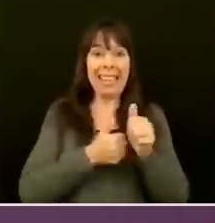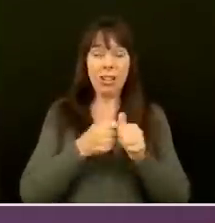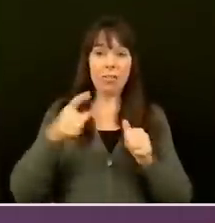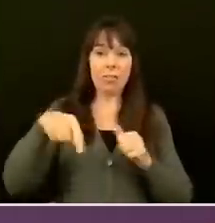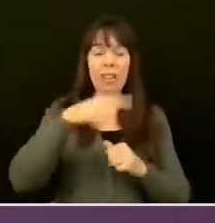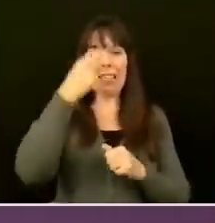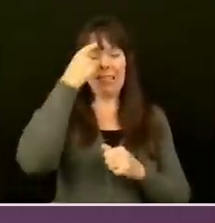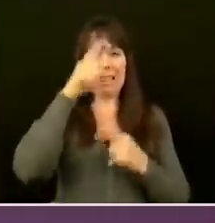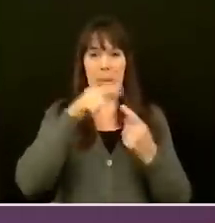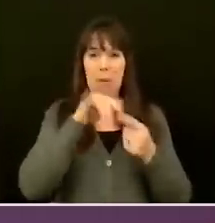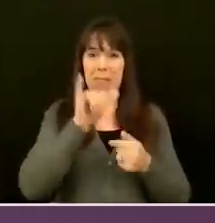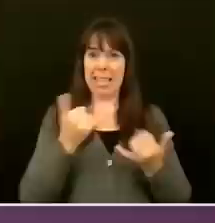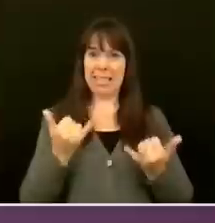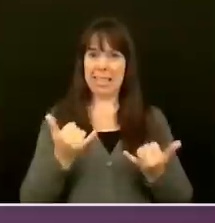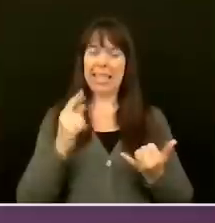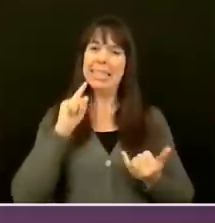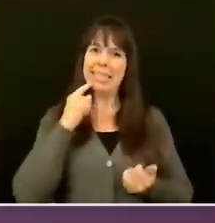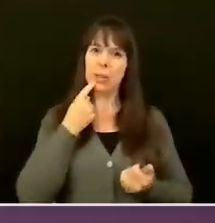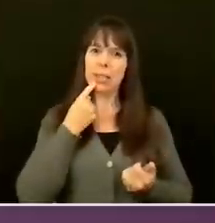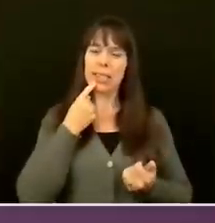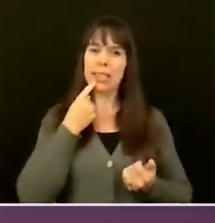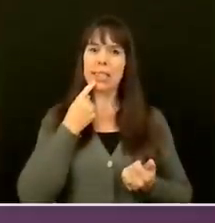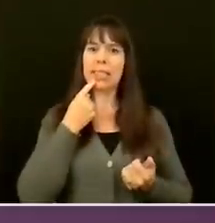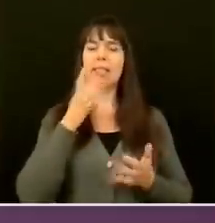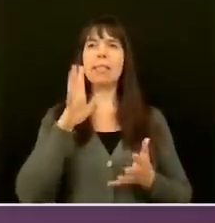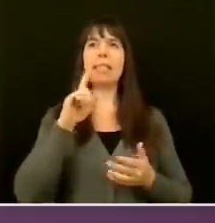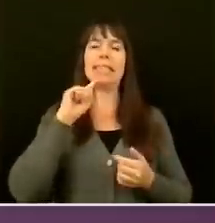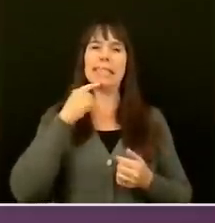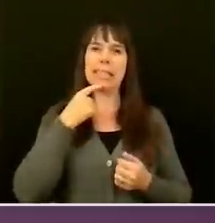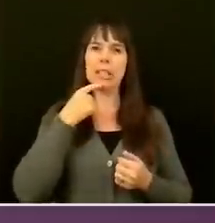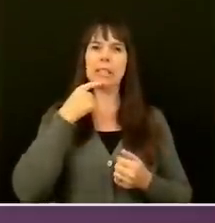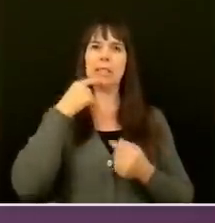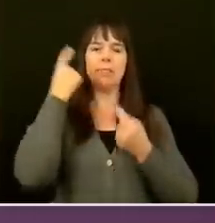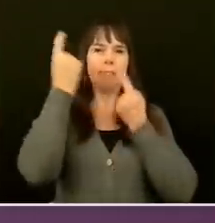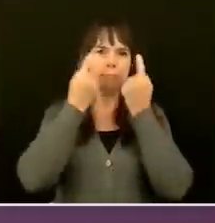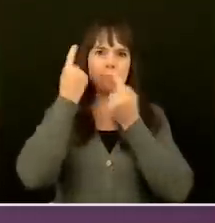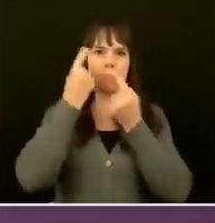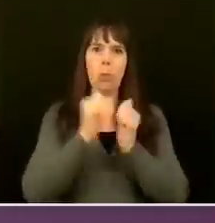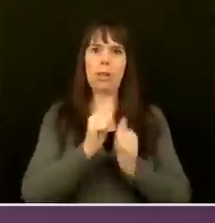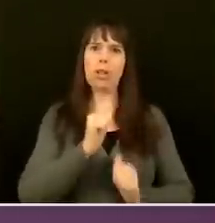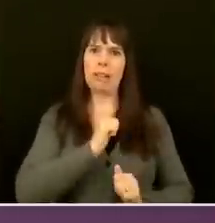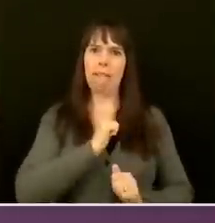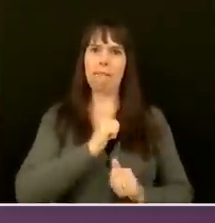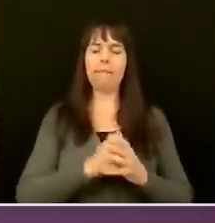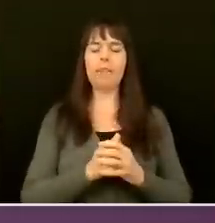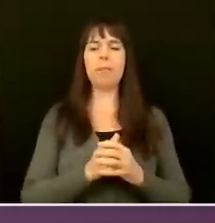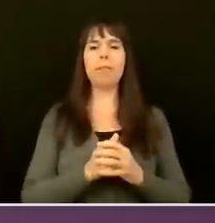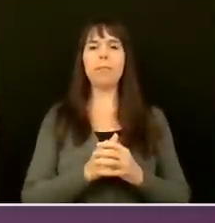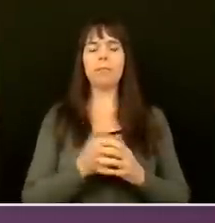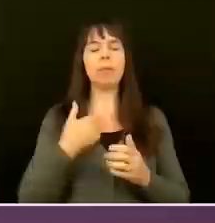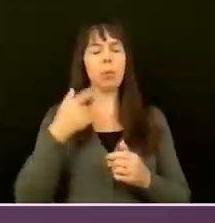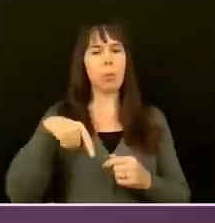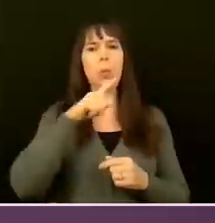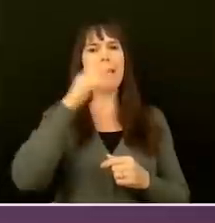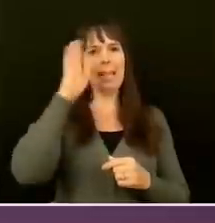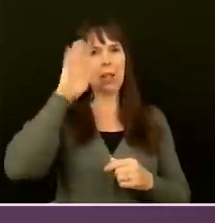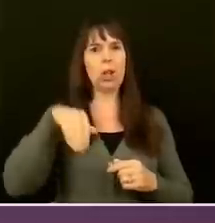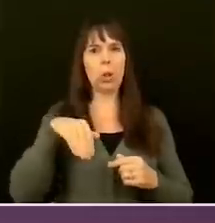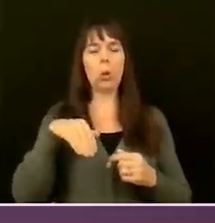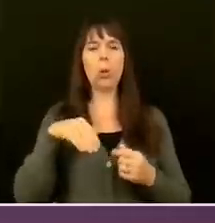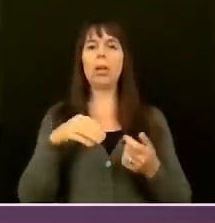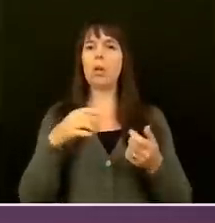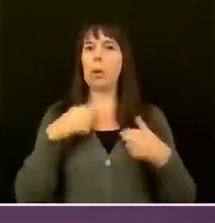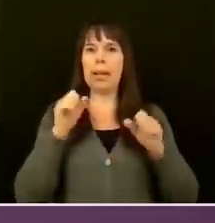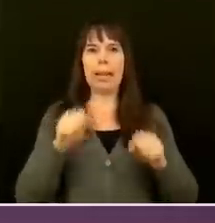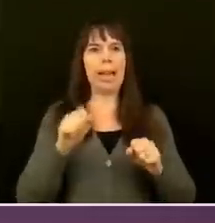that today in a serious way, have that serious conversation with yourself, we all know that we can do